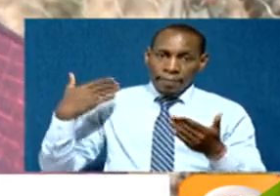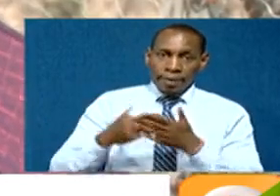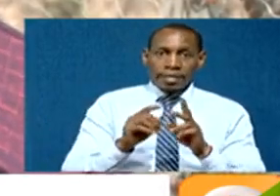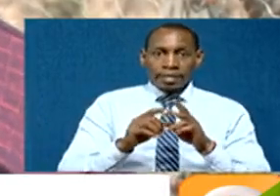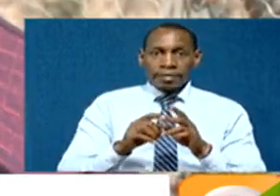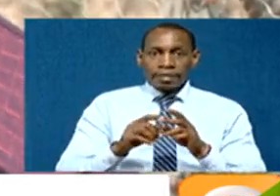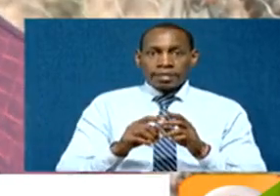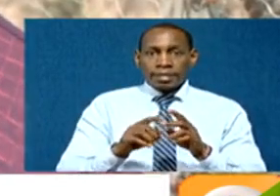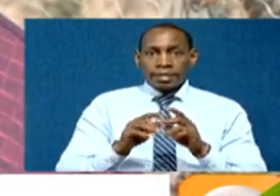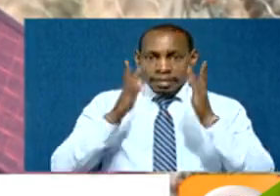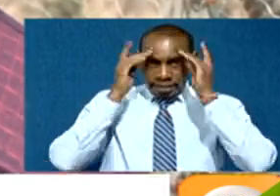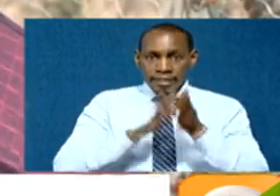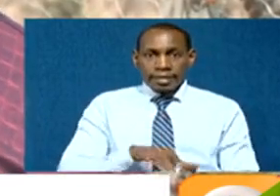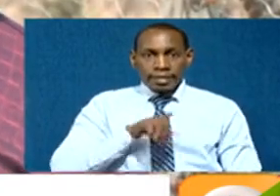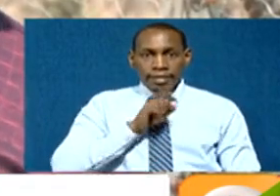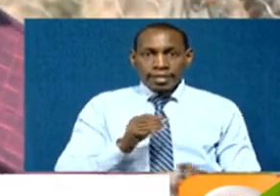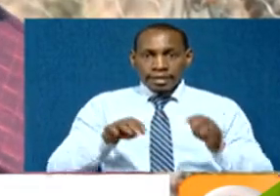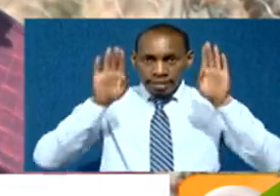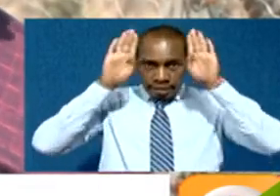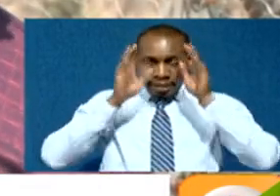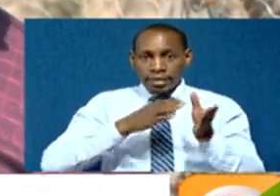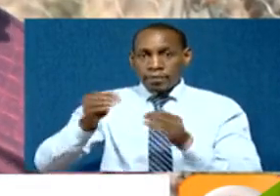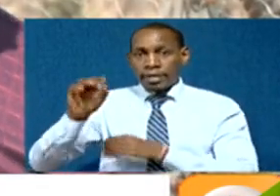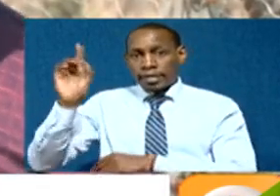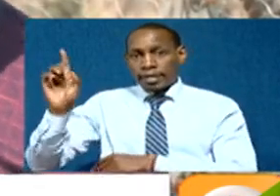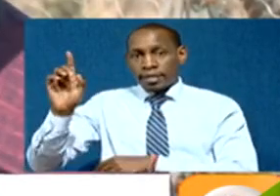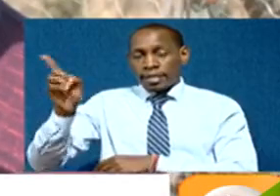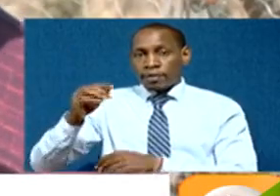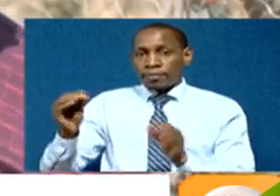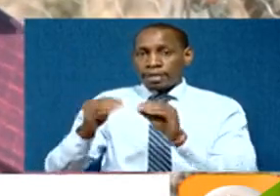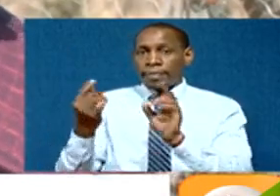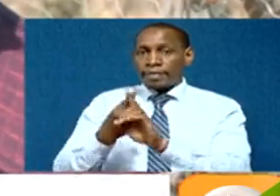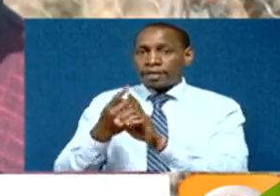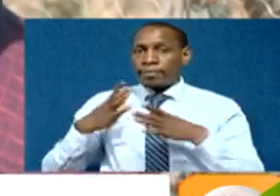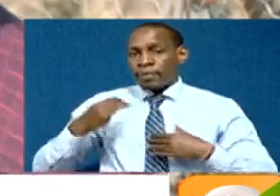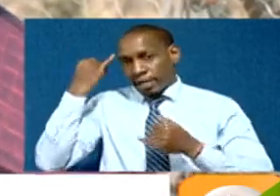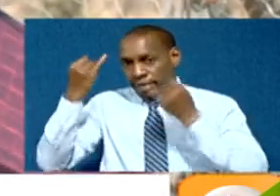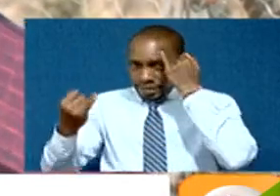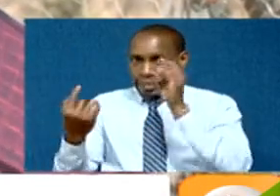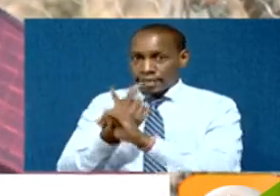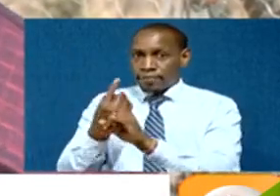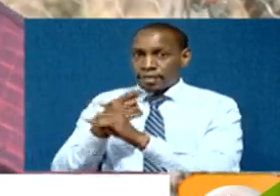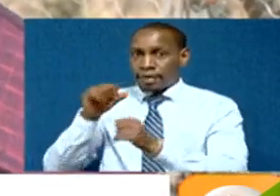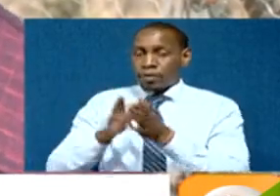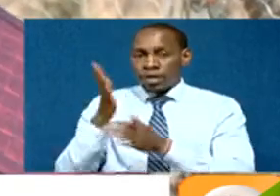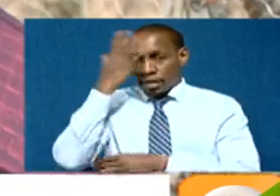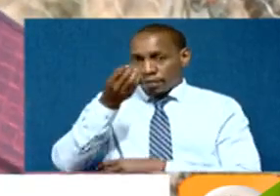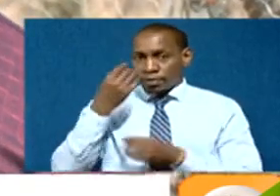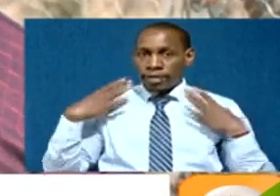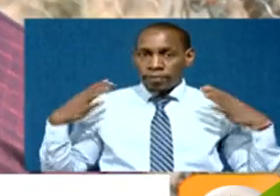keeping chicken and the rabbits. But when I came to Nairobi, I met different people with different ideas about ornamental